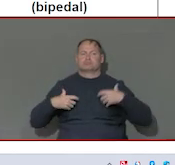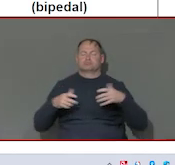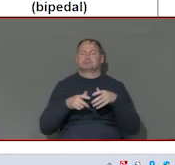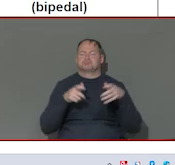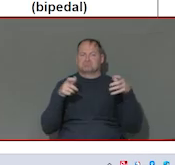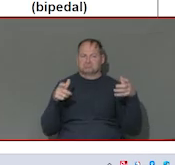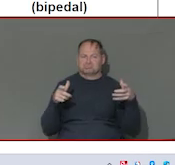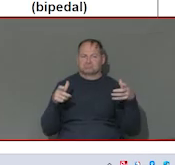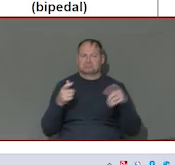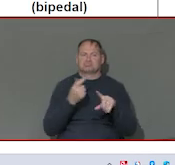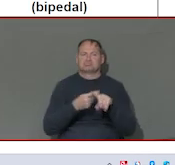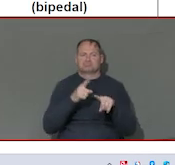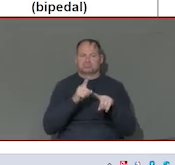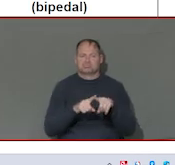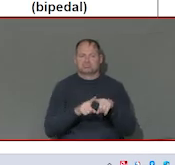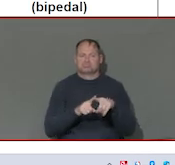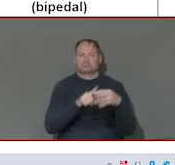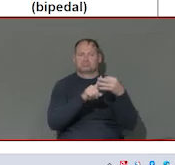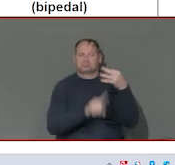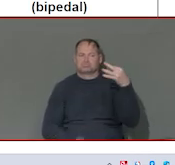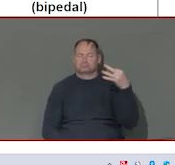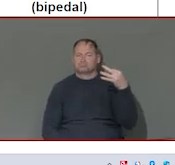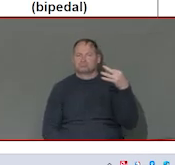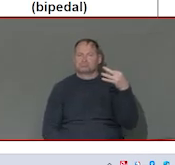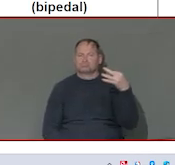apes examples. We have your